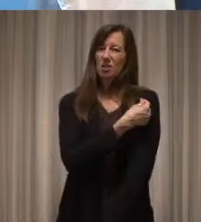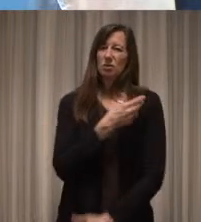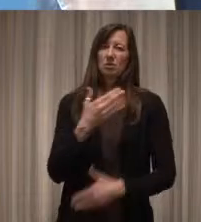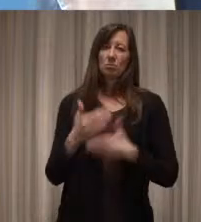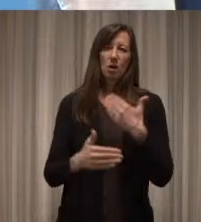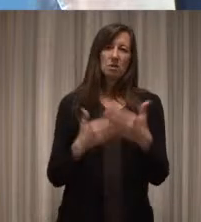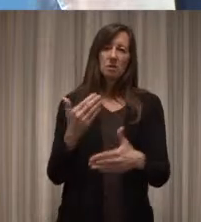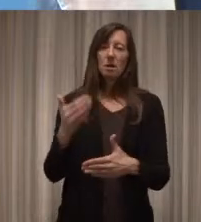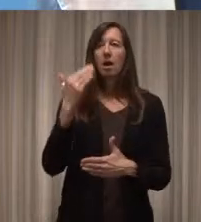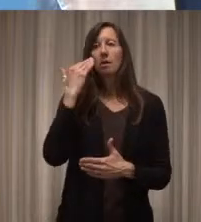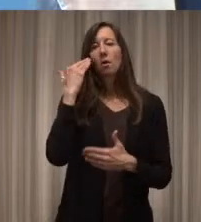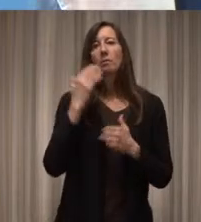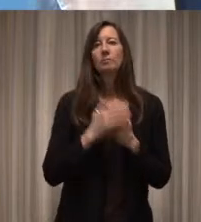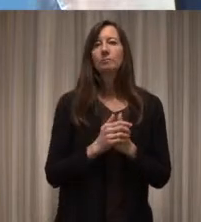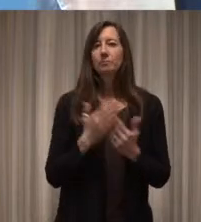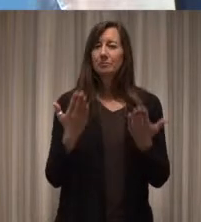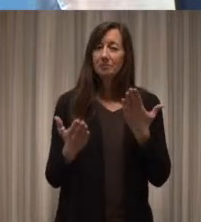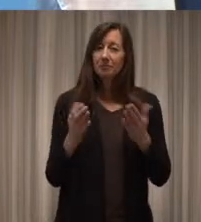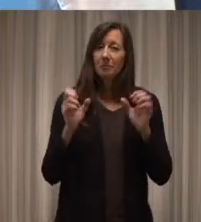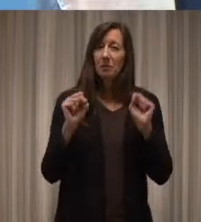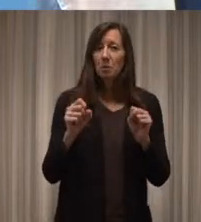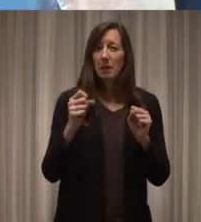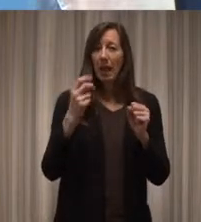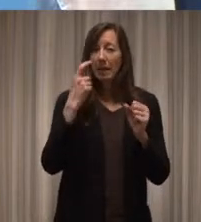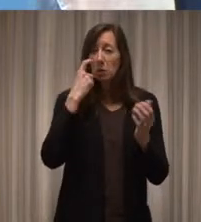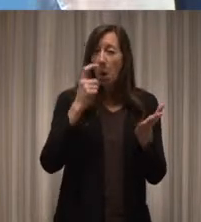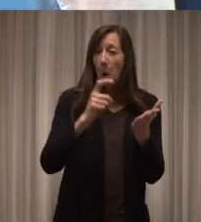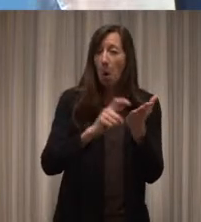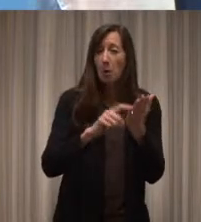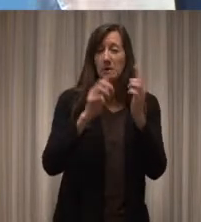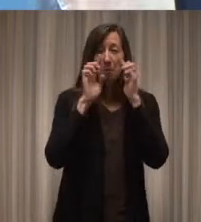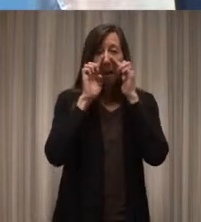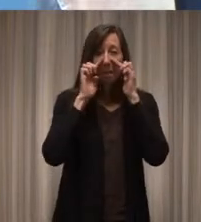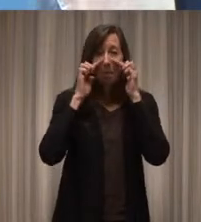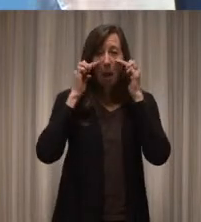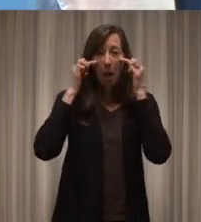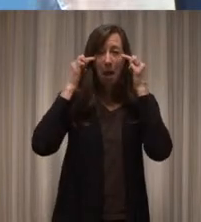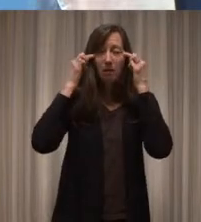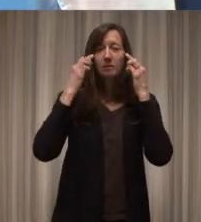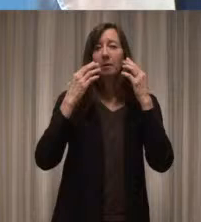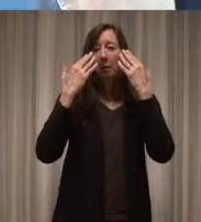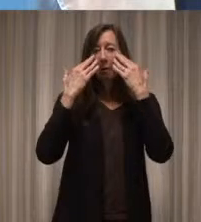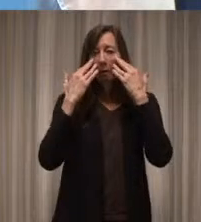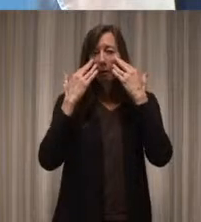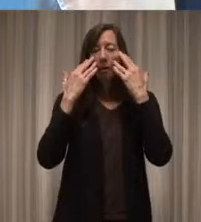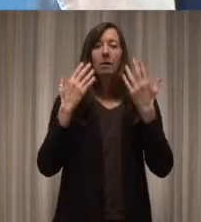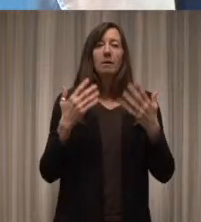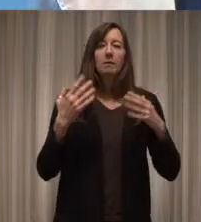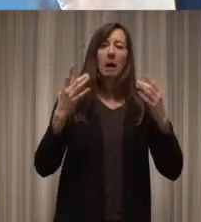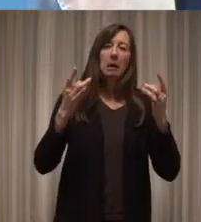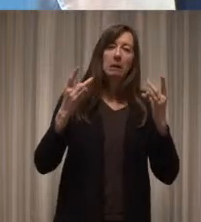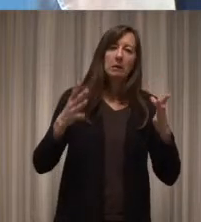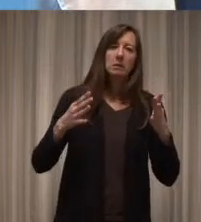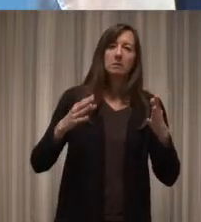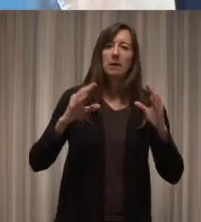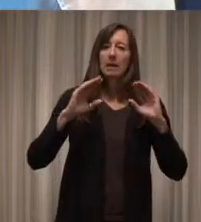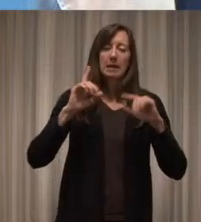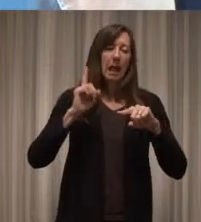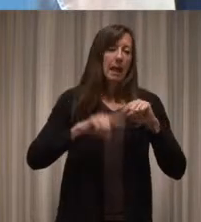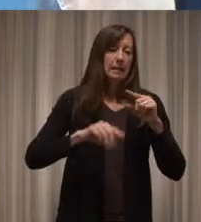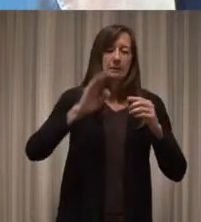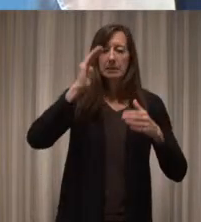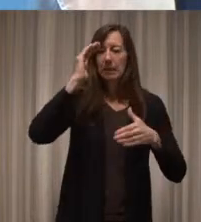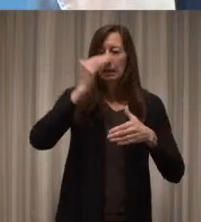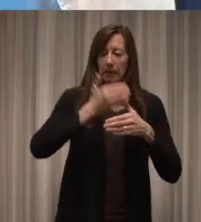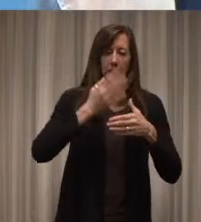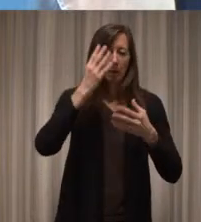may or may not be able to tell by the bags under my eyes, but I am literally losing sleep, trying to do everything we can to get this right,